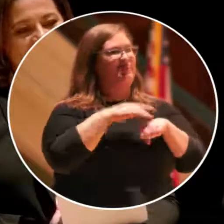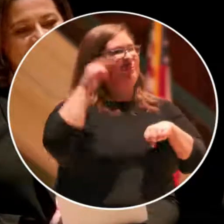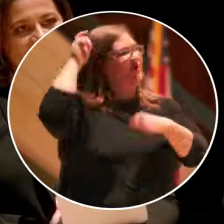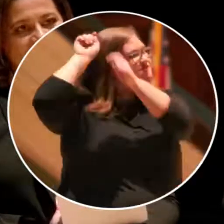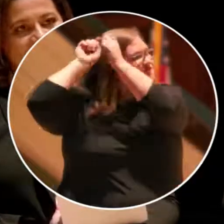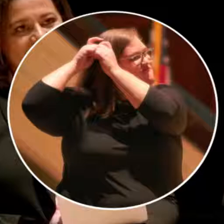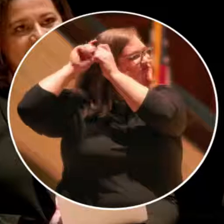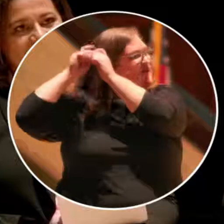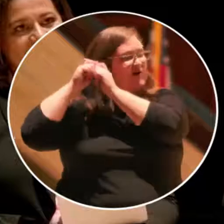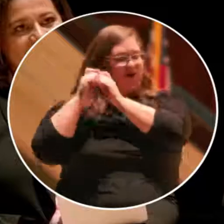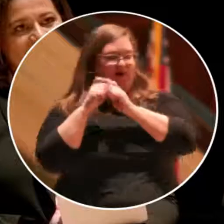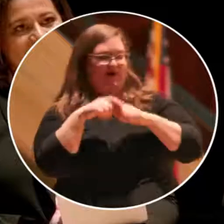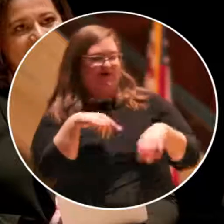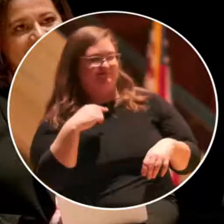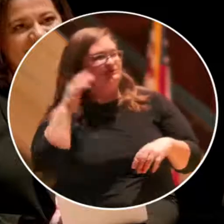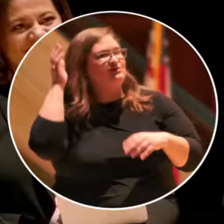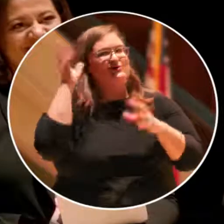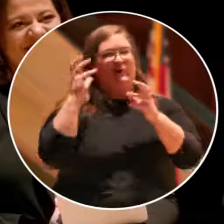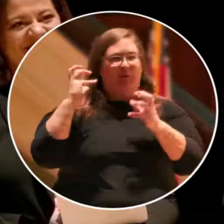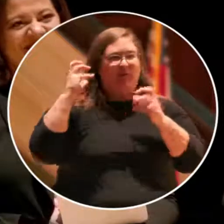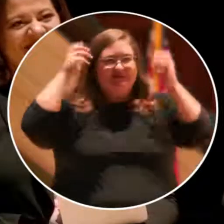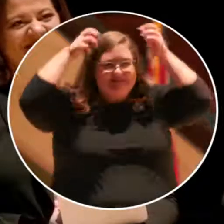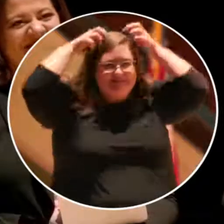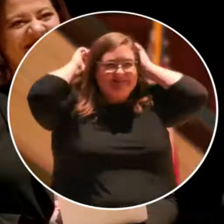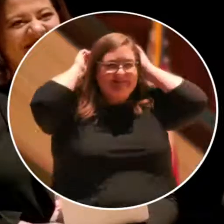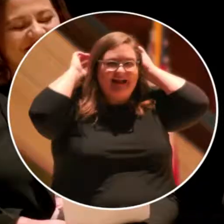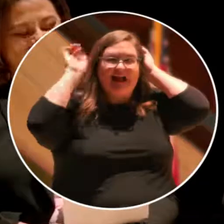they dared any hair to come undone.